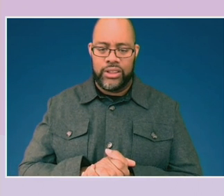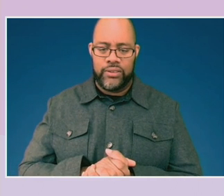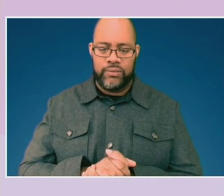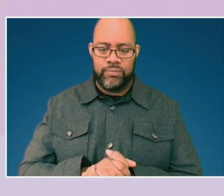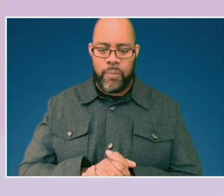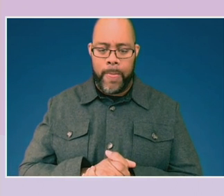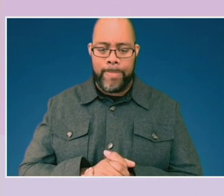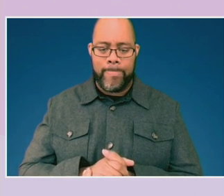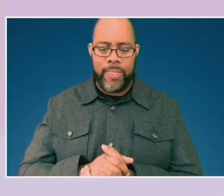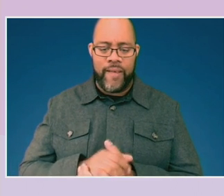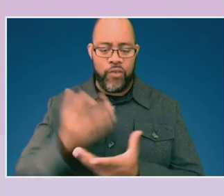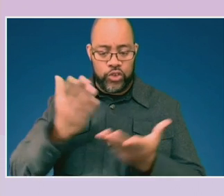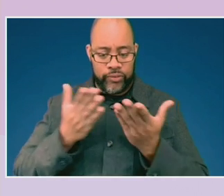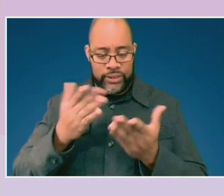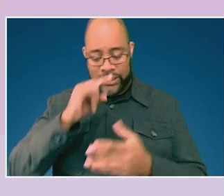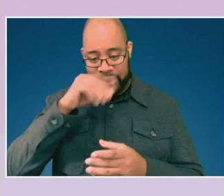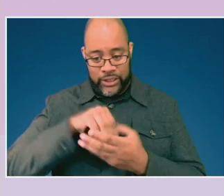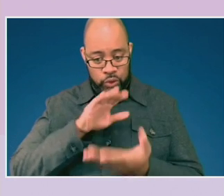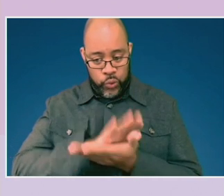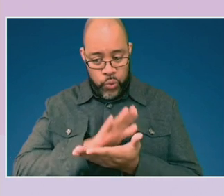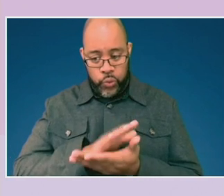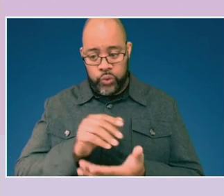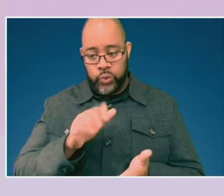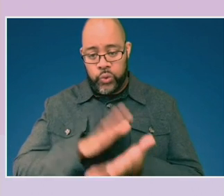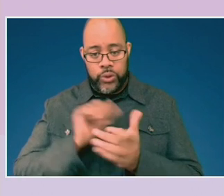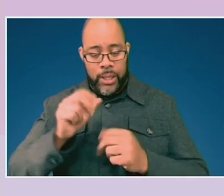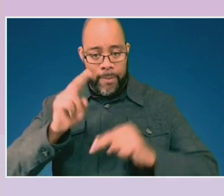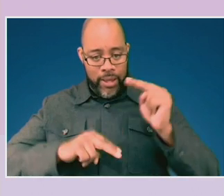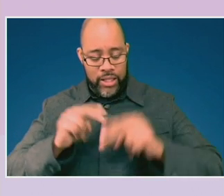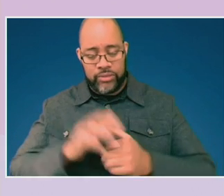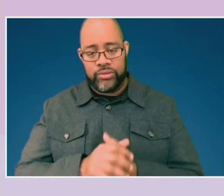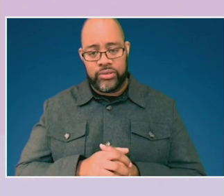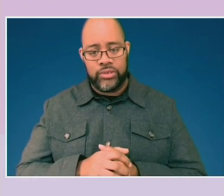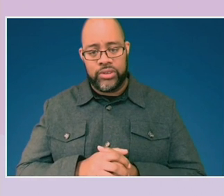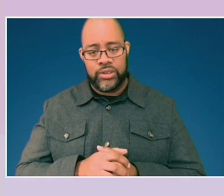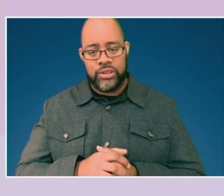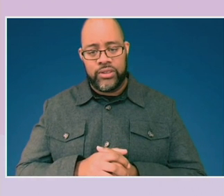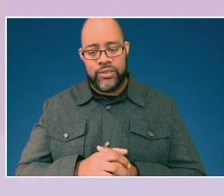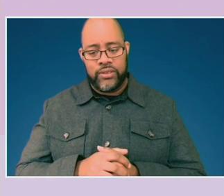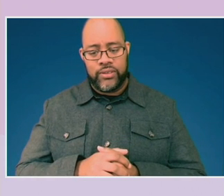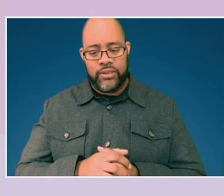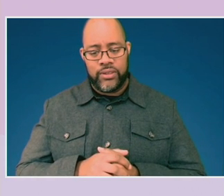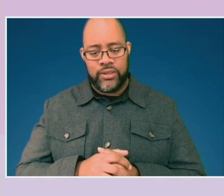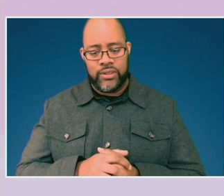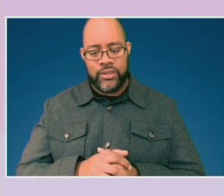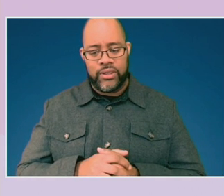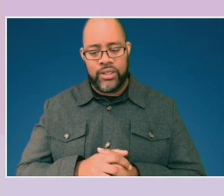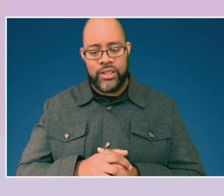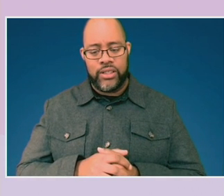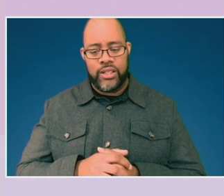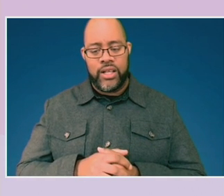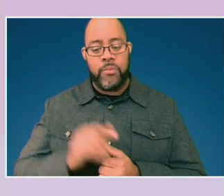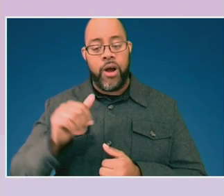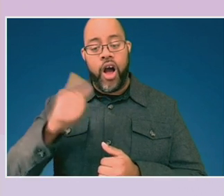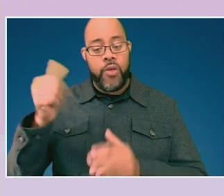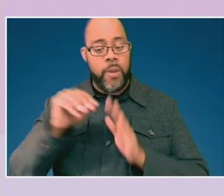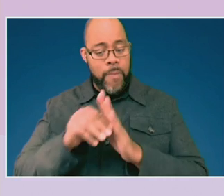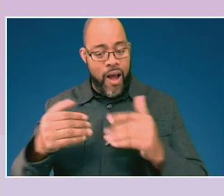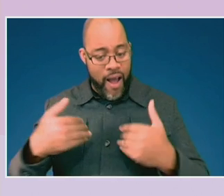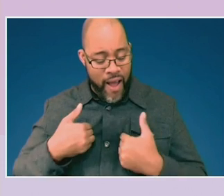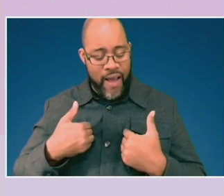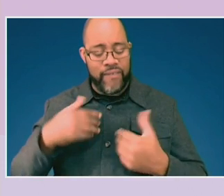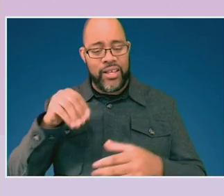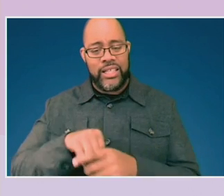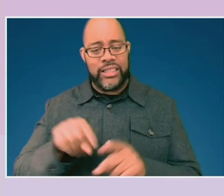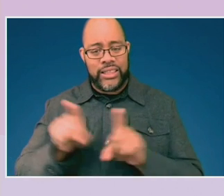services to kids in schools, so schools can bill themselves for services, but there are a lot of other models, even within the same